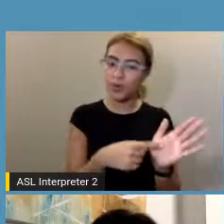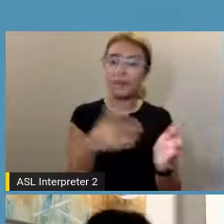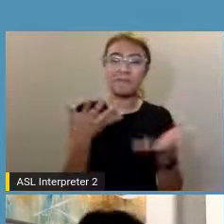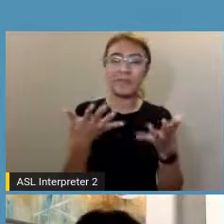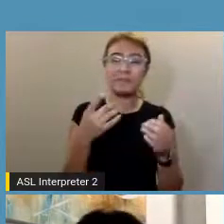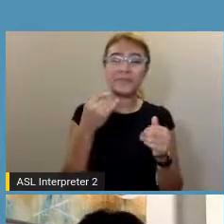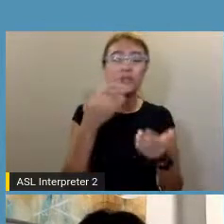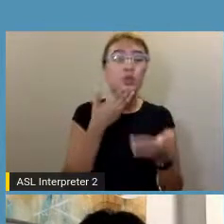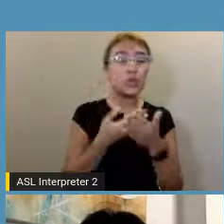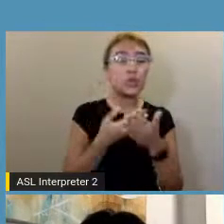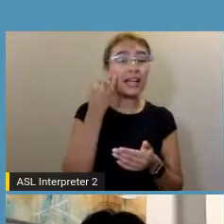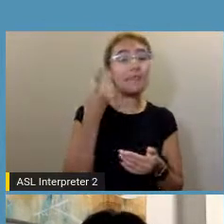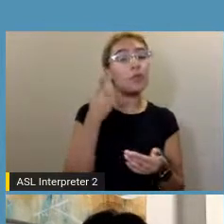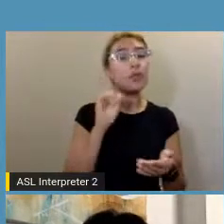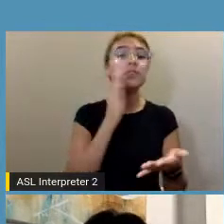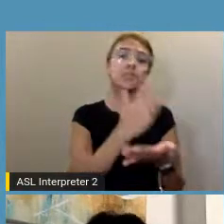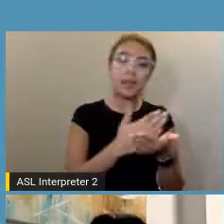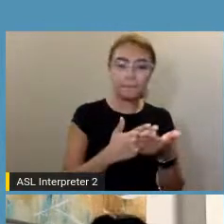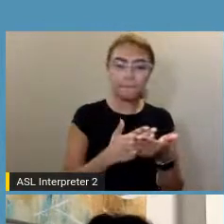idea for some of you.